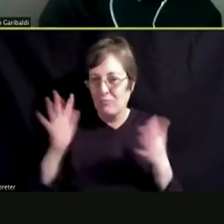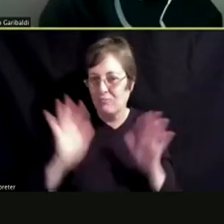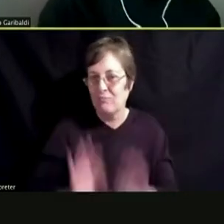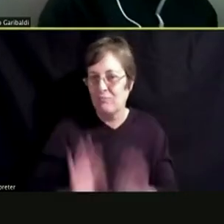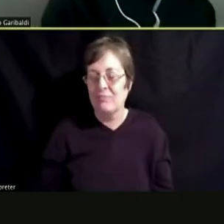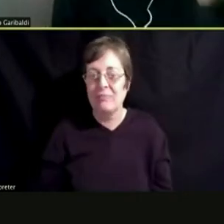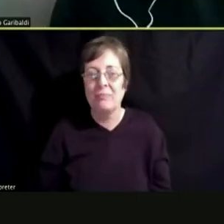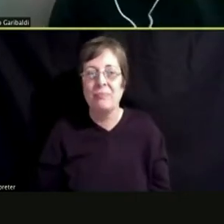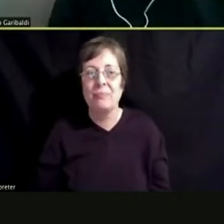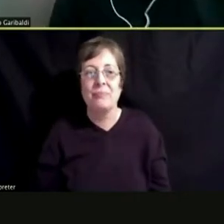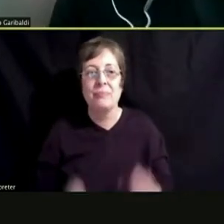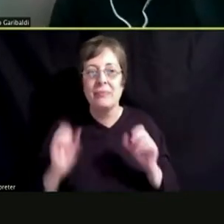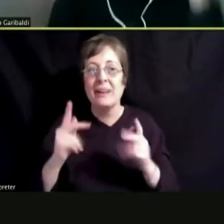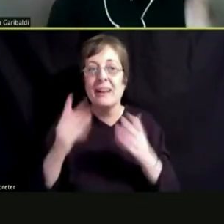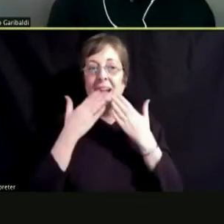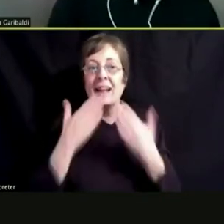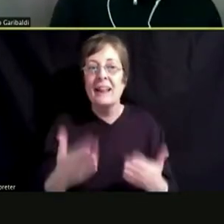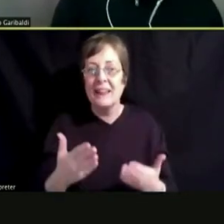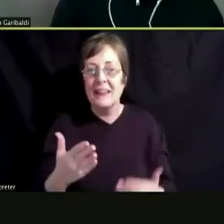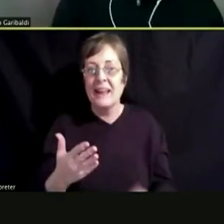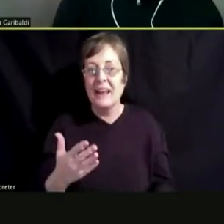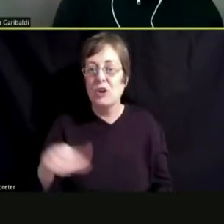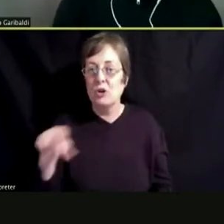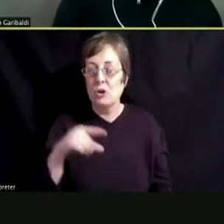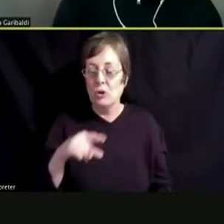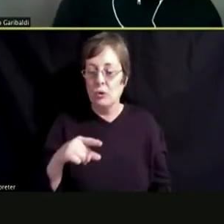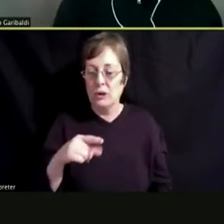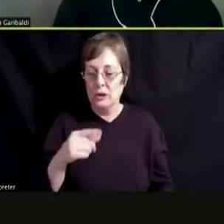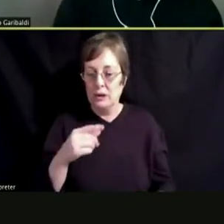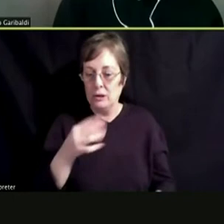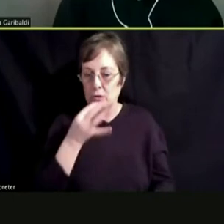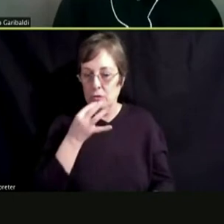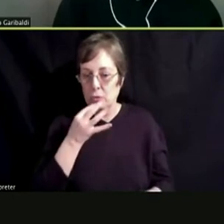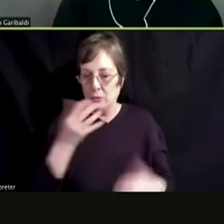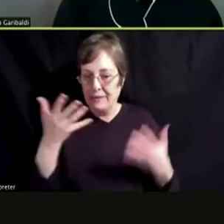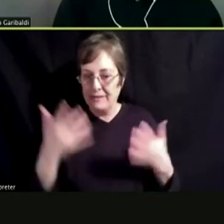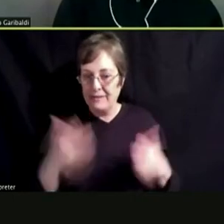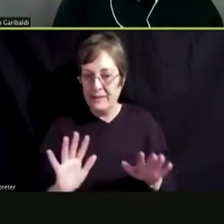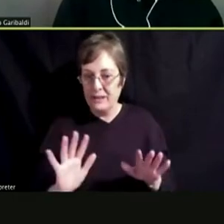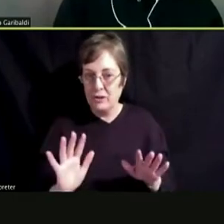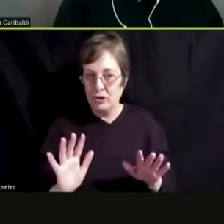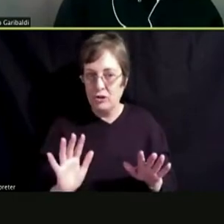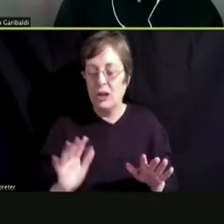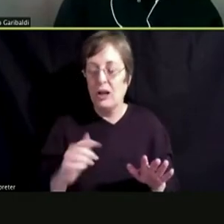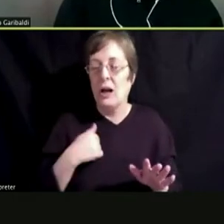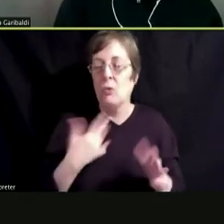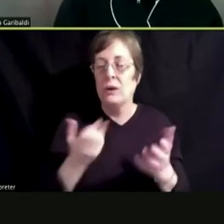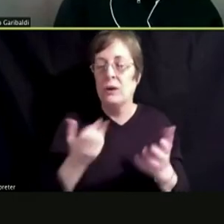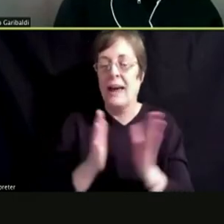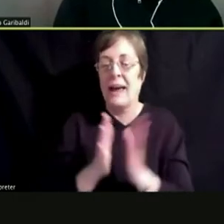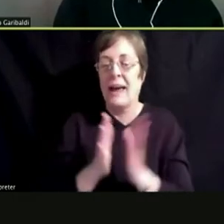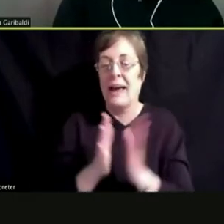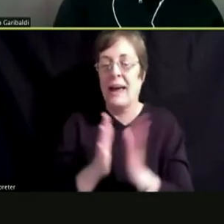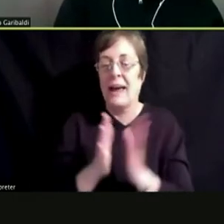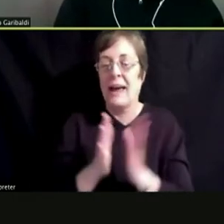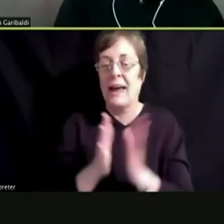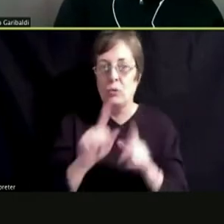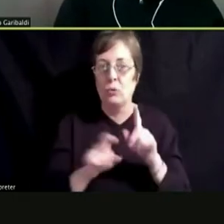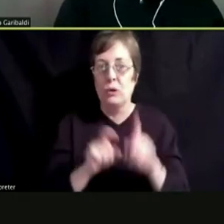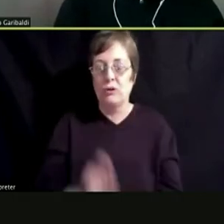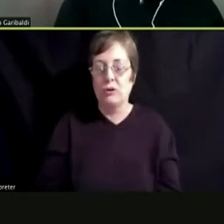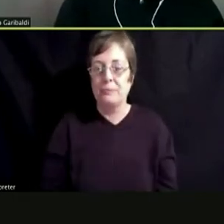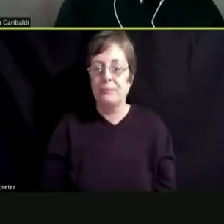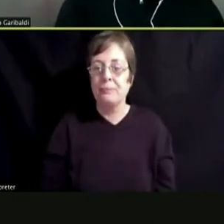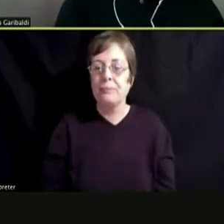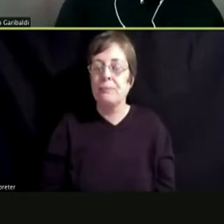All right, then. Thank you guys so much. So we're nearing the end of our time together. So I'm going to ask you guys these final questions. What